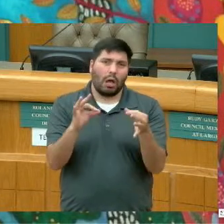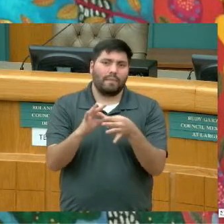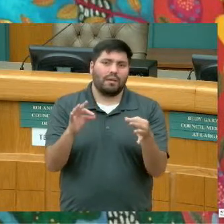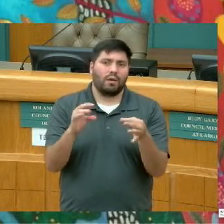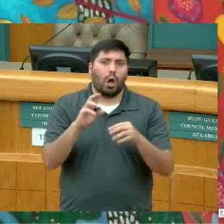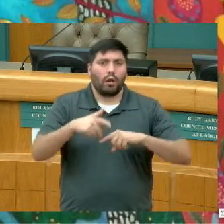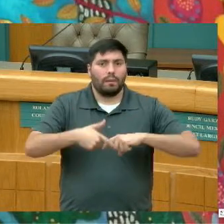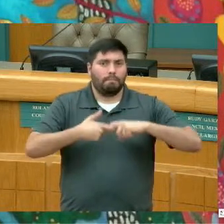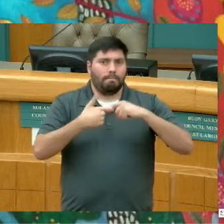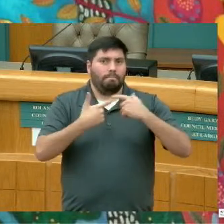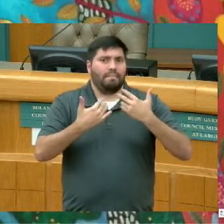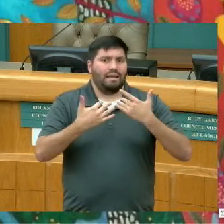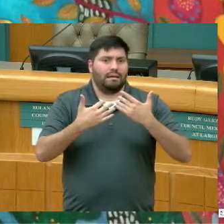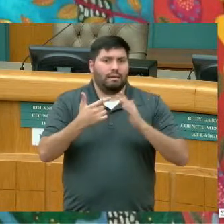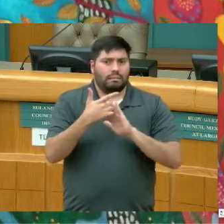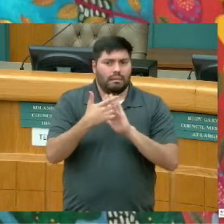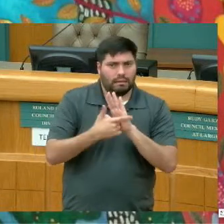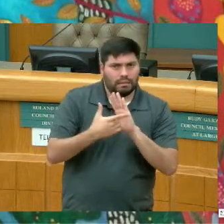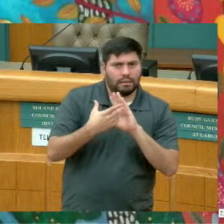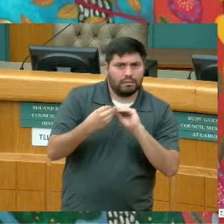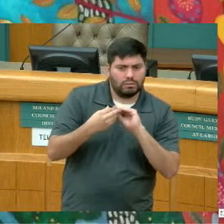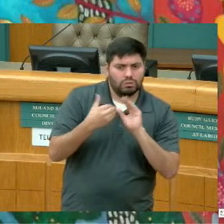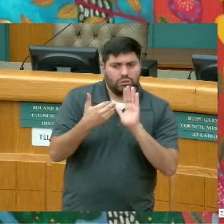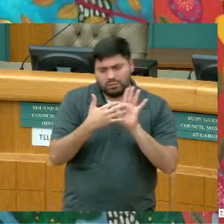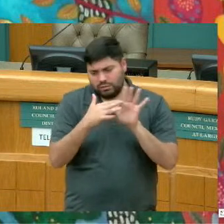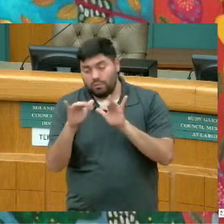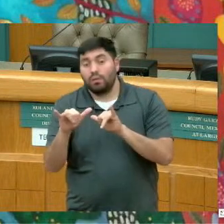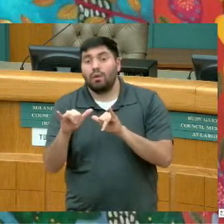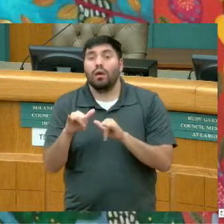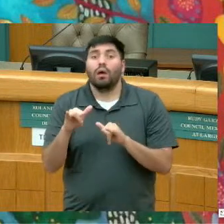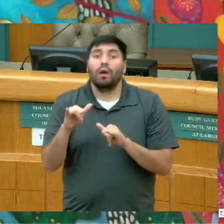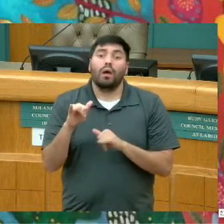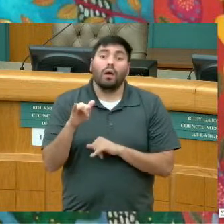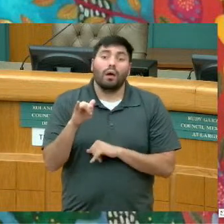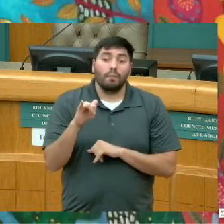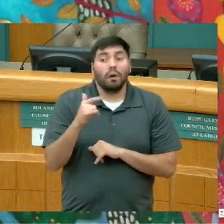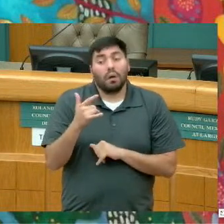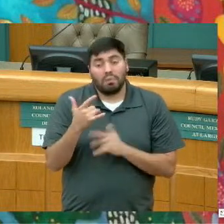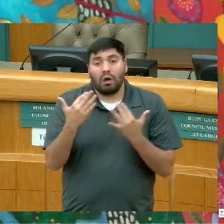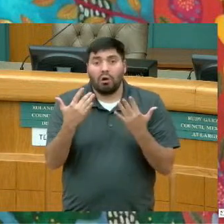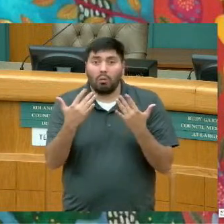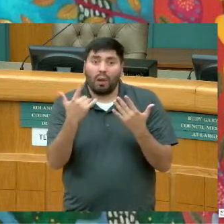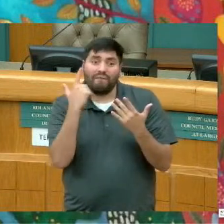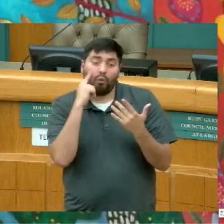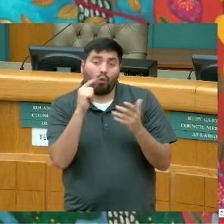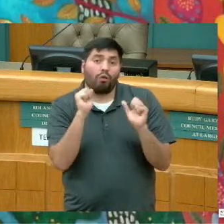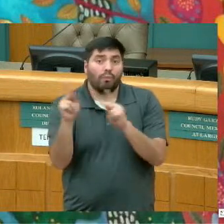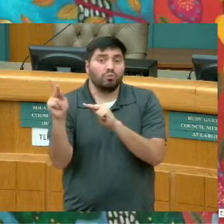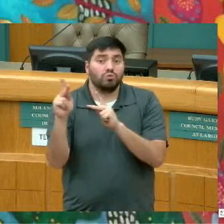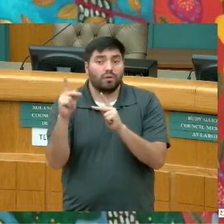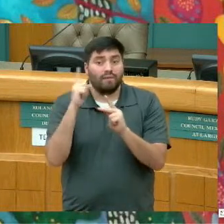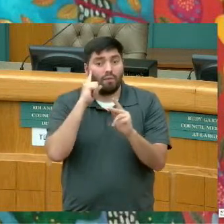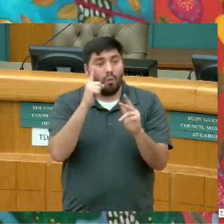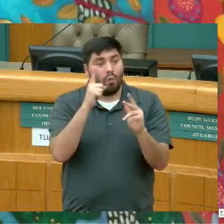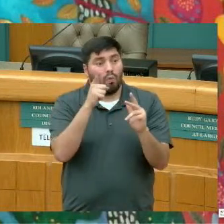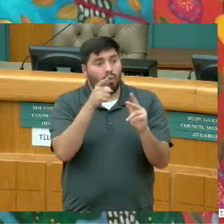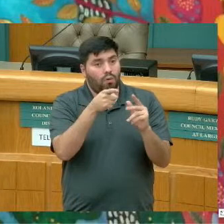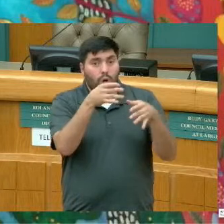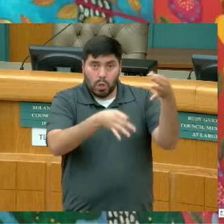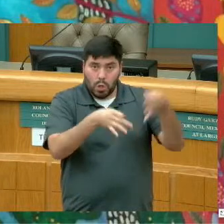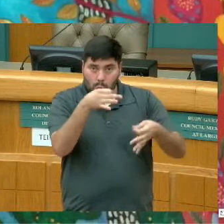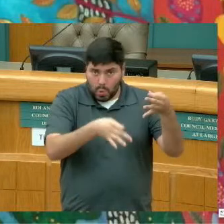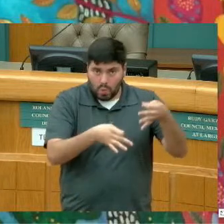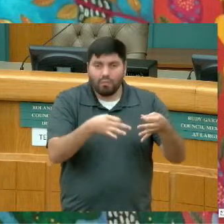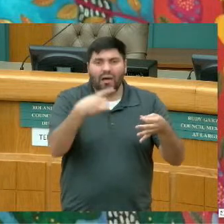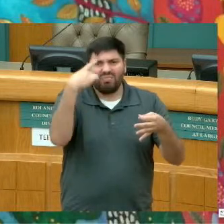on impending litigation, but I welcome the opportunity to have our day in court. I think that's what the law is